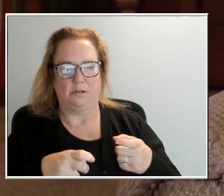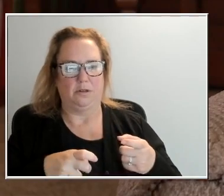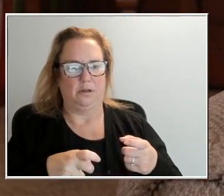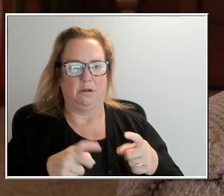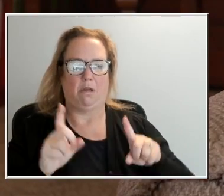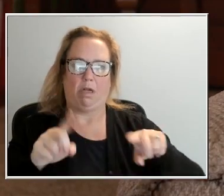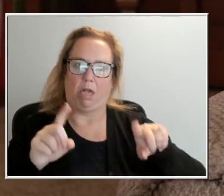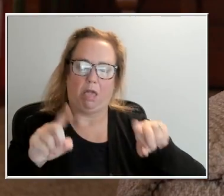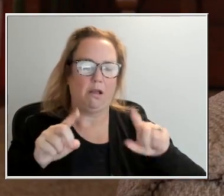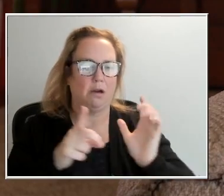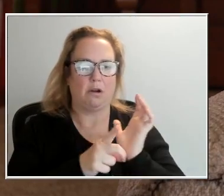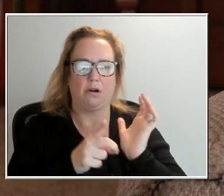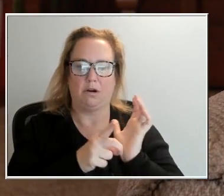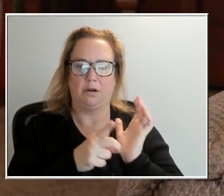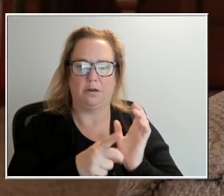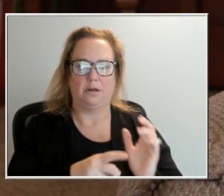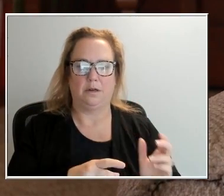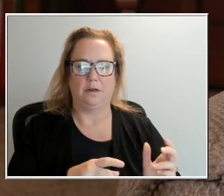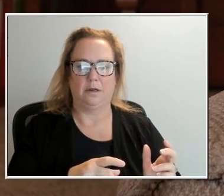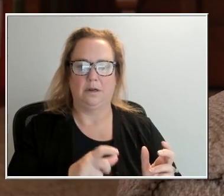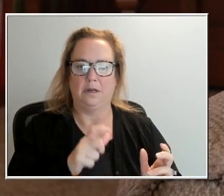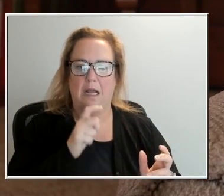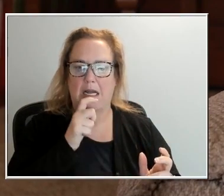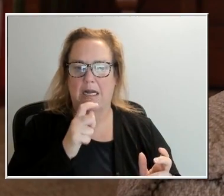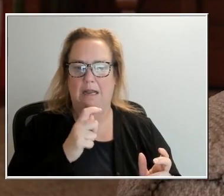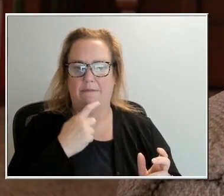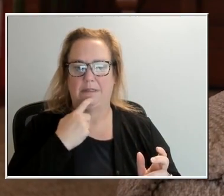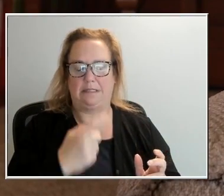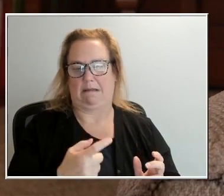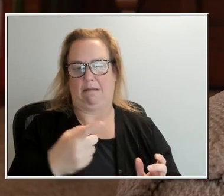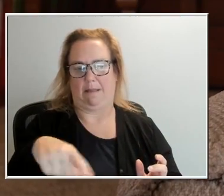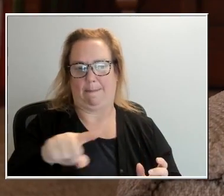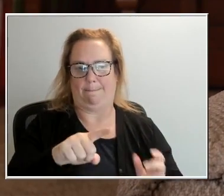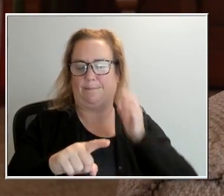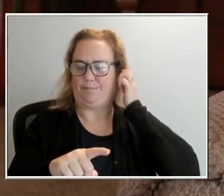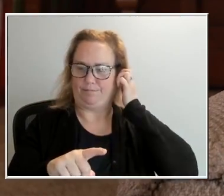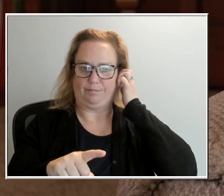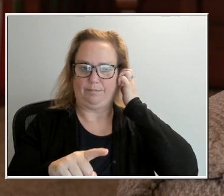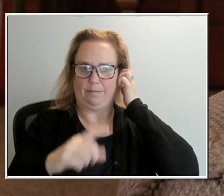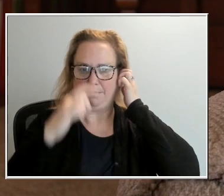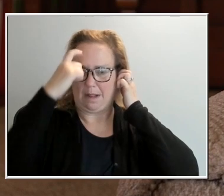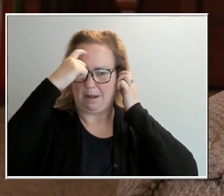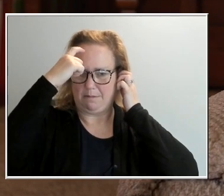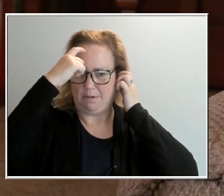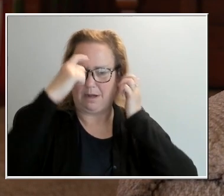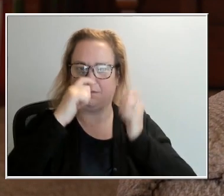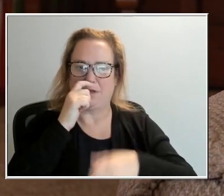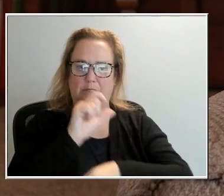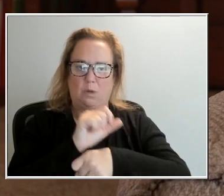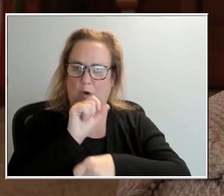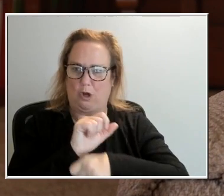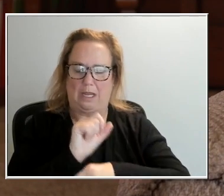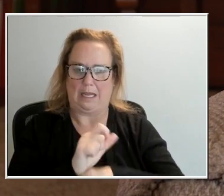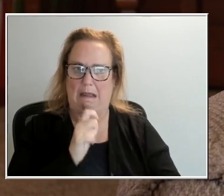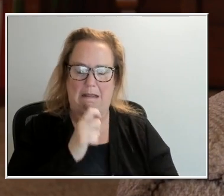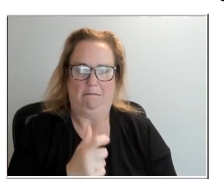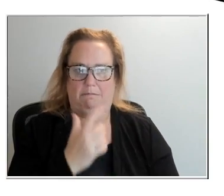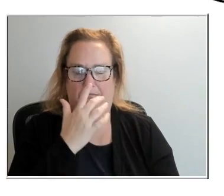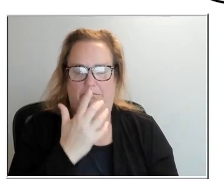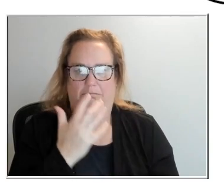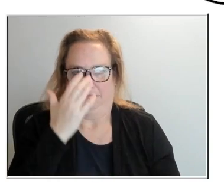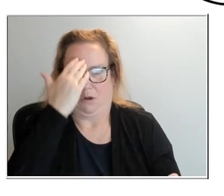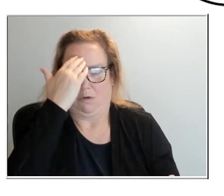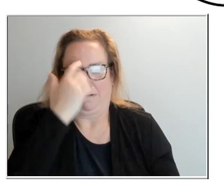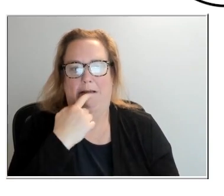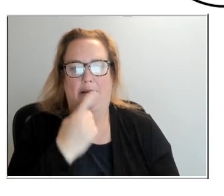I didn't have enough presence of mind to tell them that my brain wasn't working that well either. What Tammy didn't know